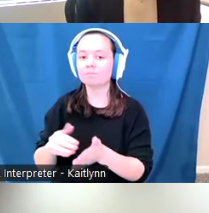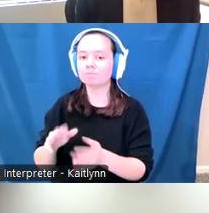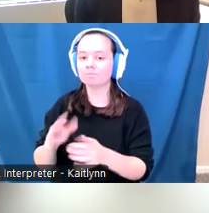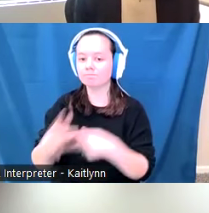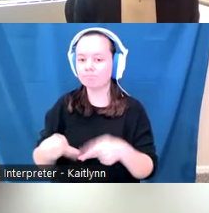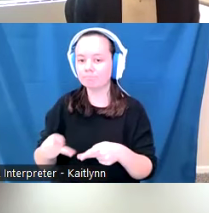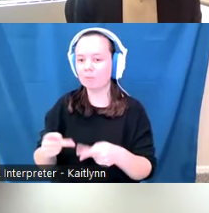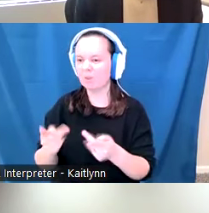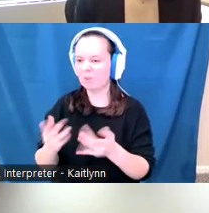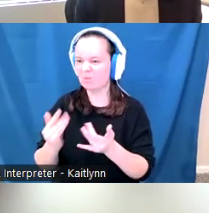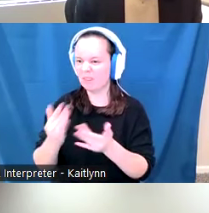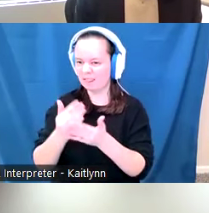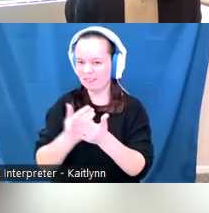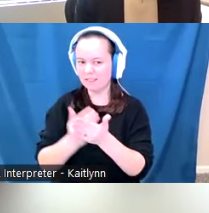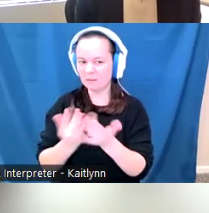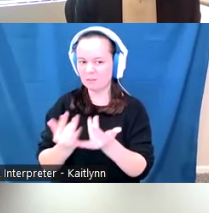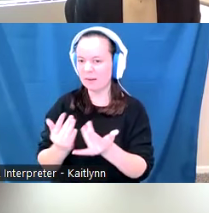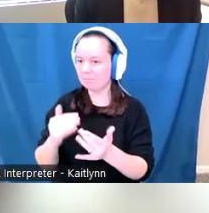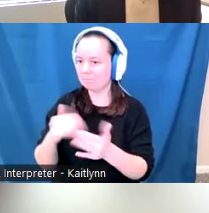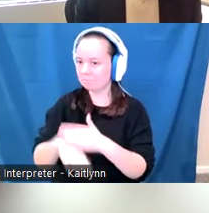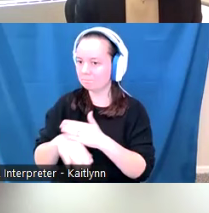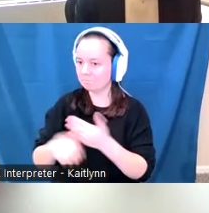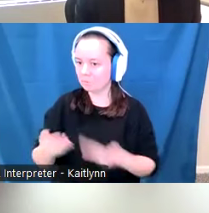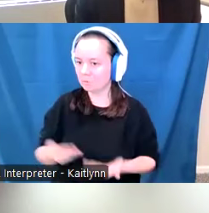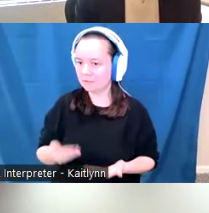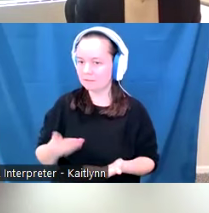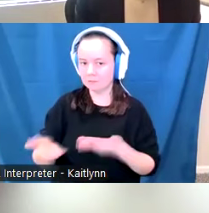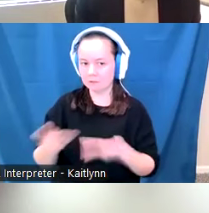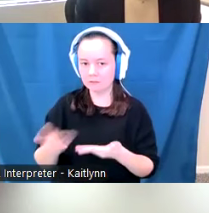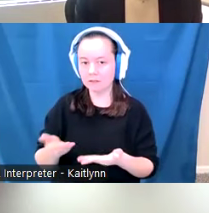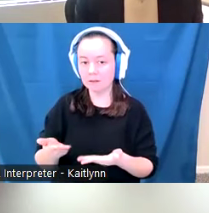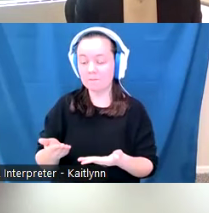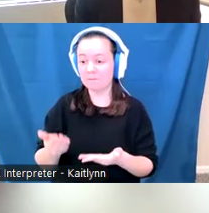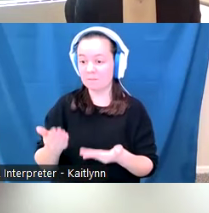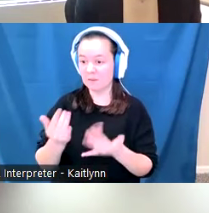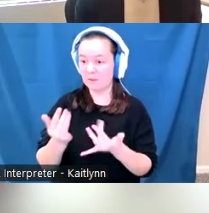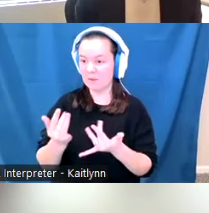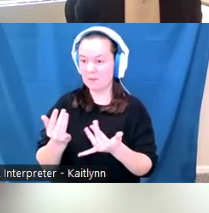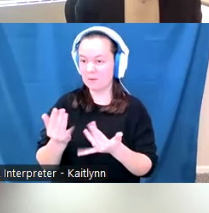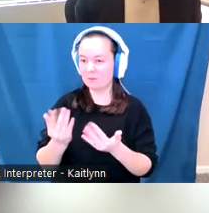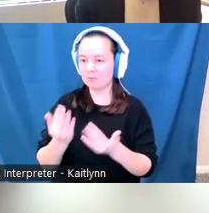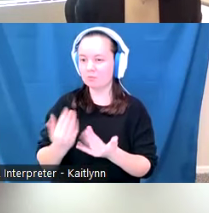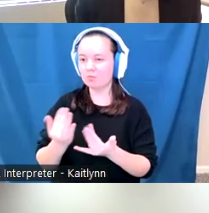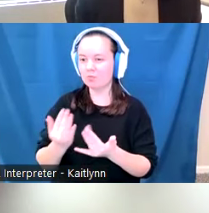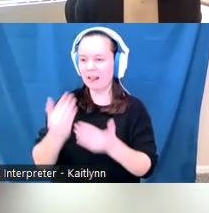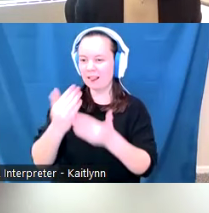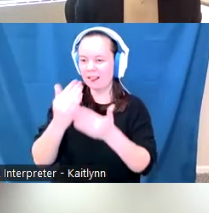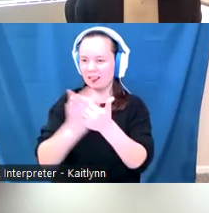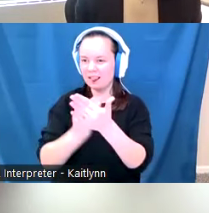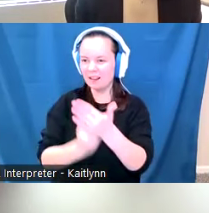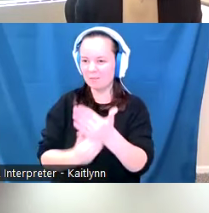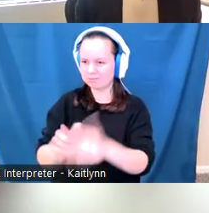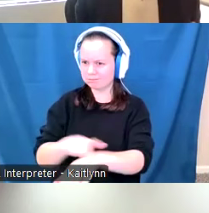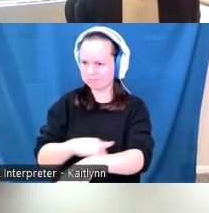services. And some research suggests that these long waiting lists might be partially due to the shortage of direct care professionals.